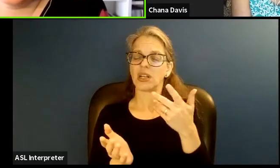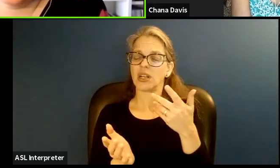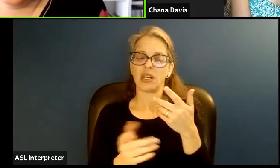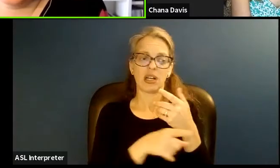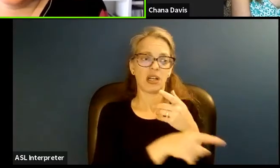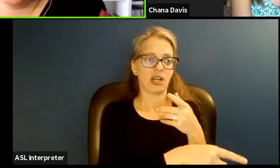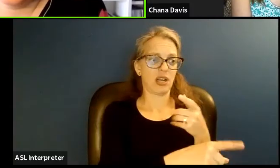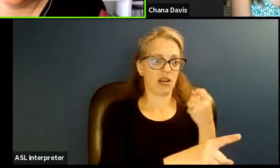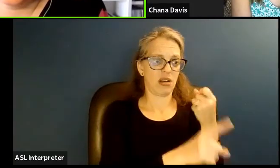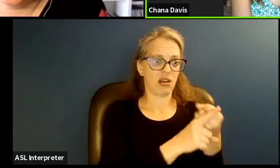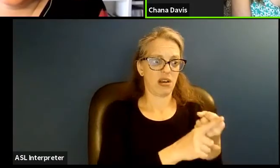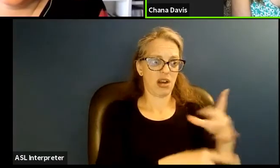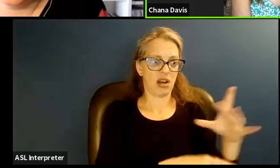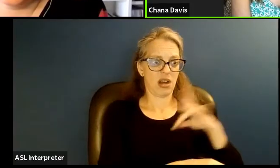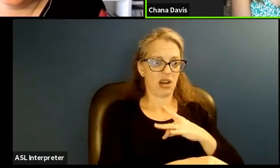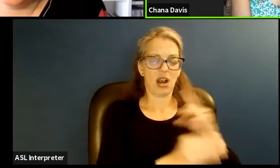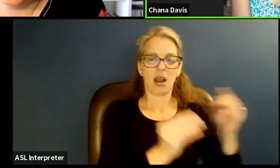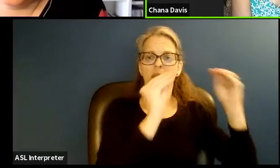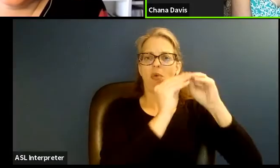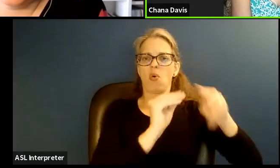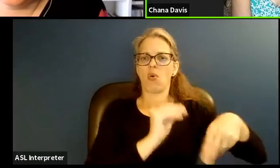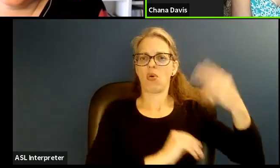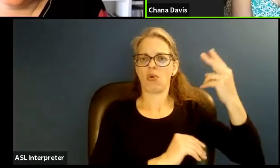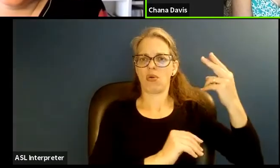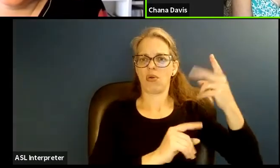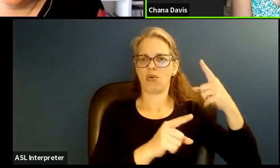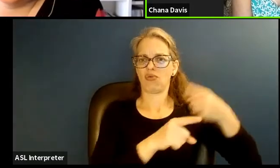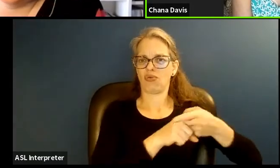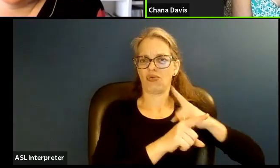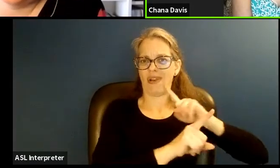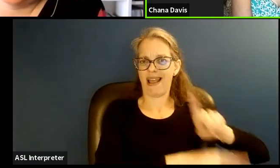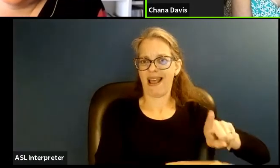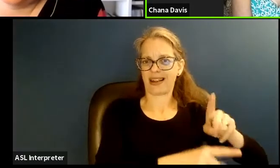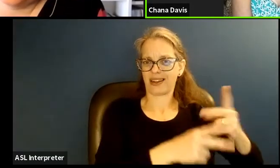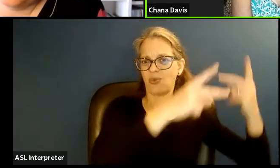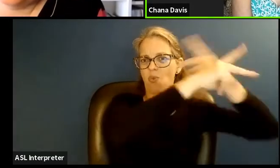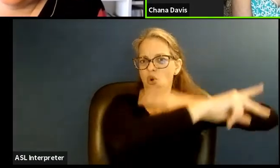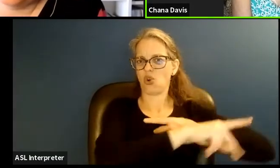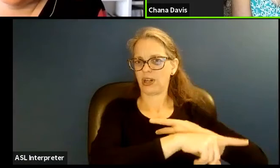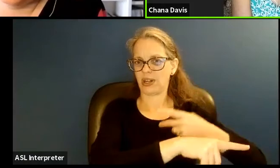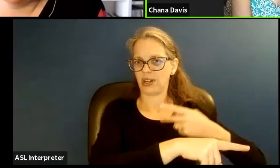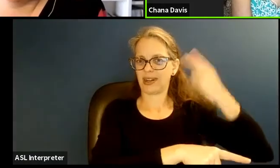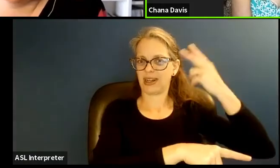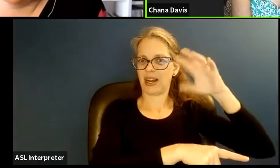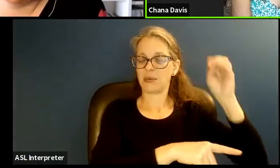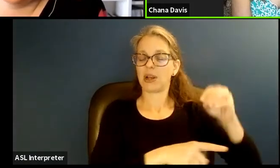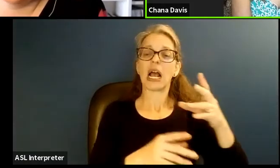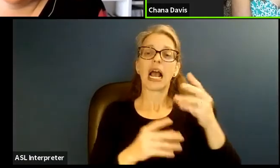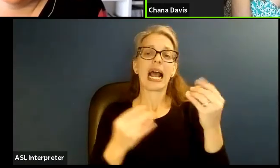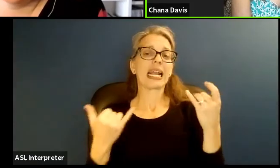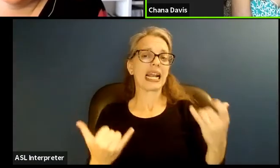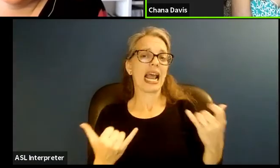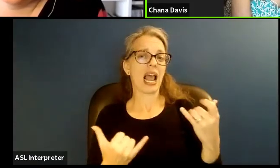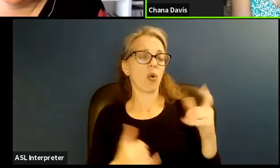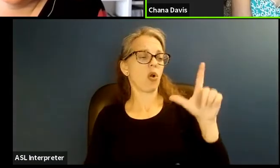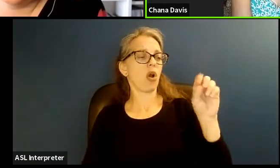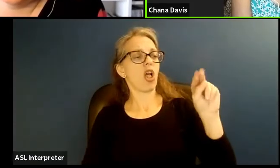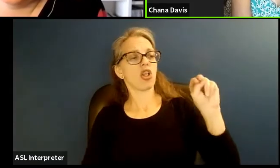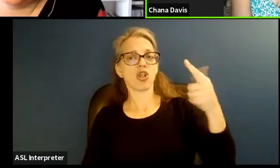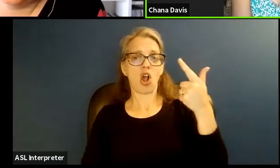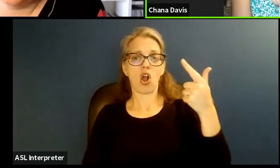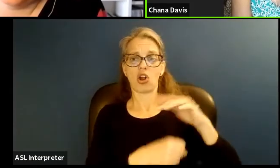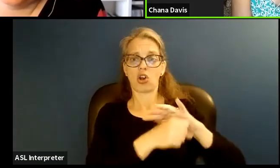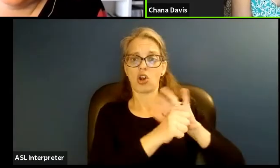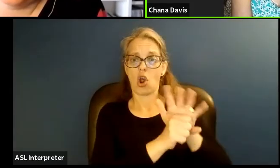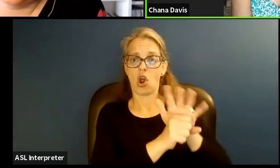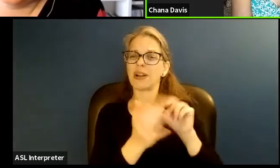And if you layer on top of that, what we're seeing is fairly common long COVID, estimates ranging from 1 in